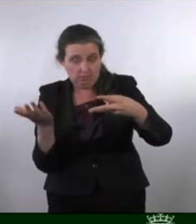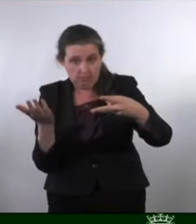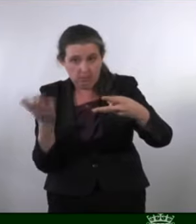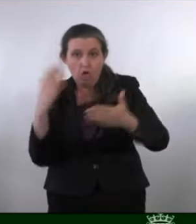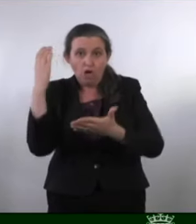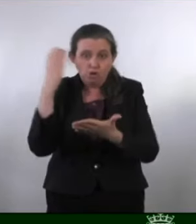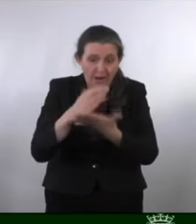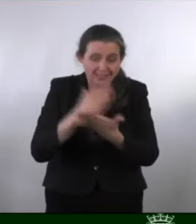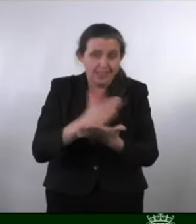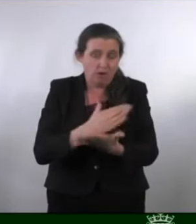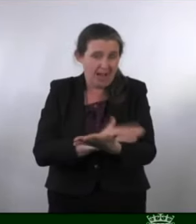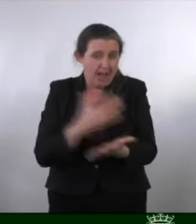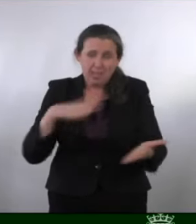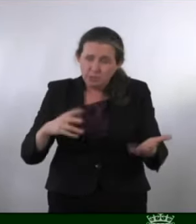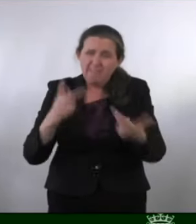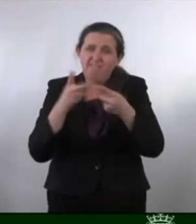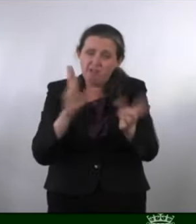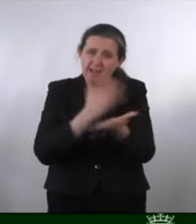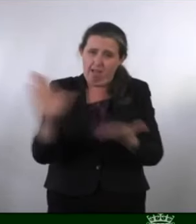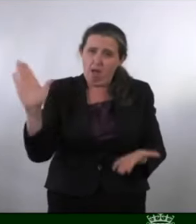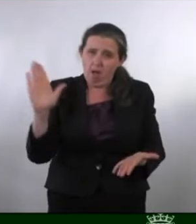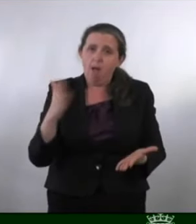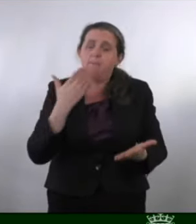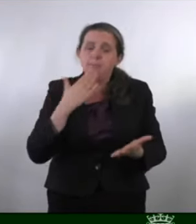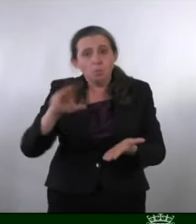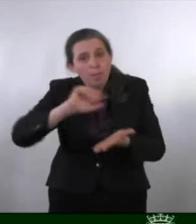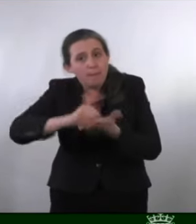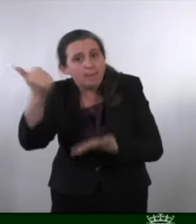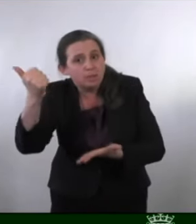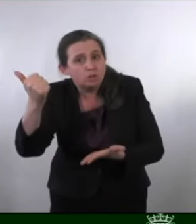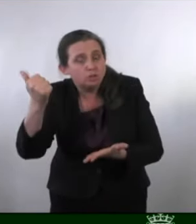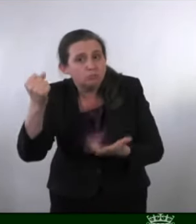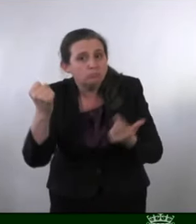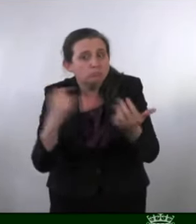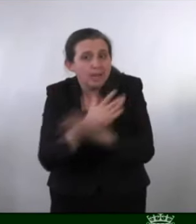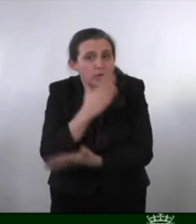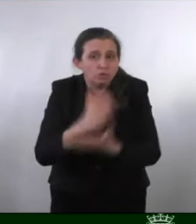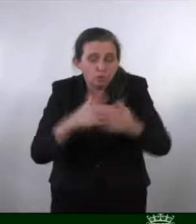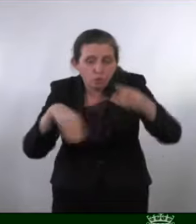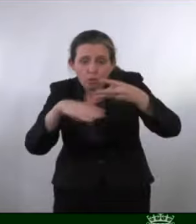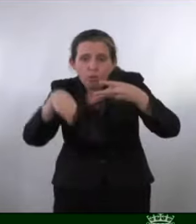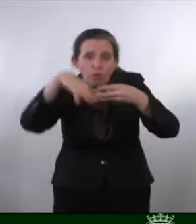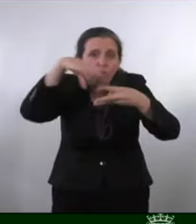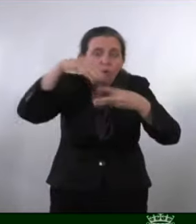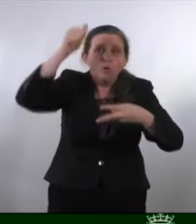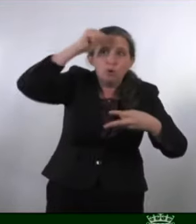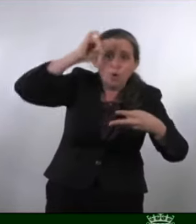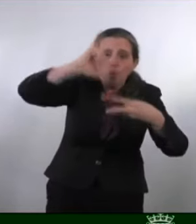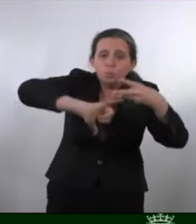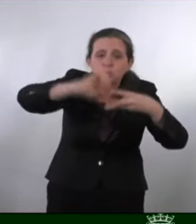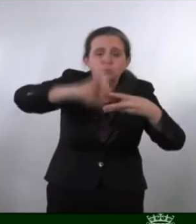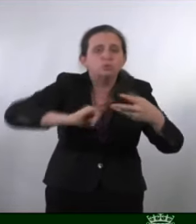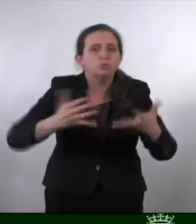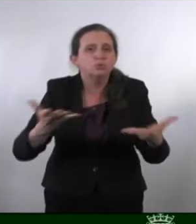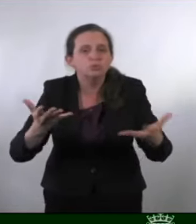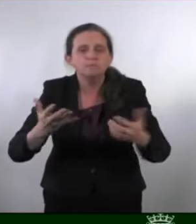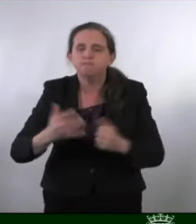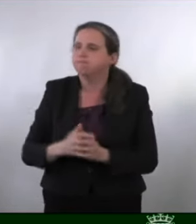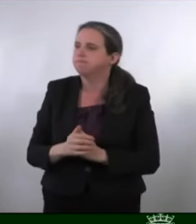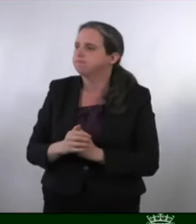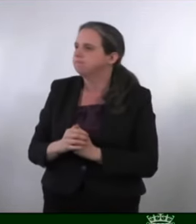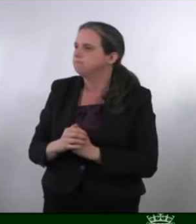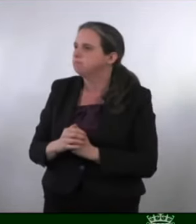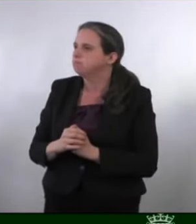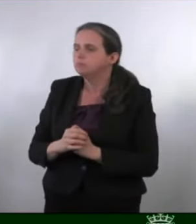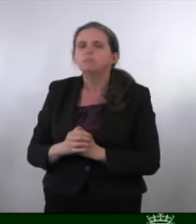be used to make that judgment? Yes, we will publish the statistics that